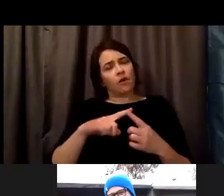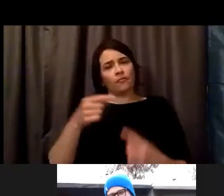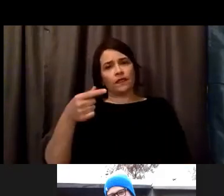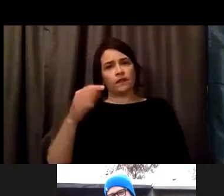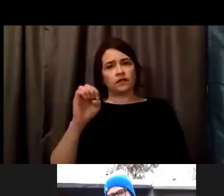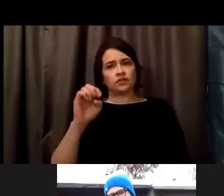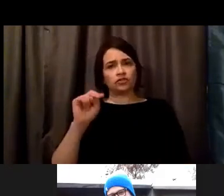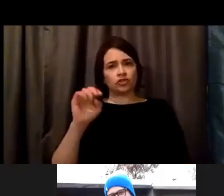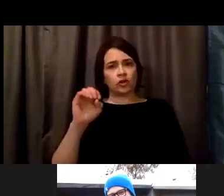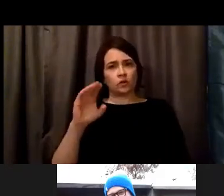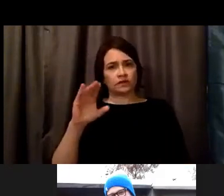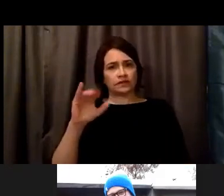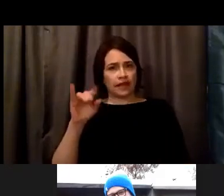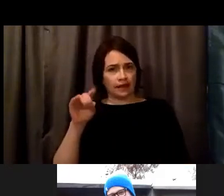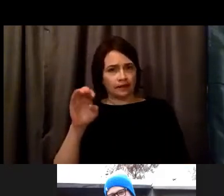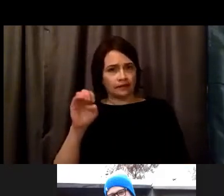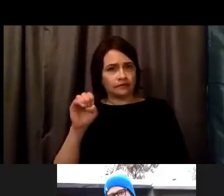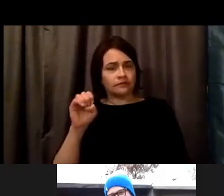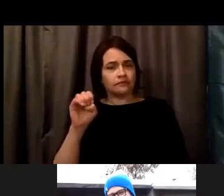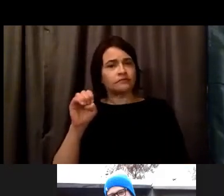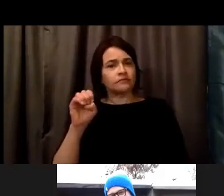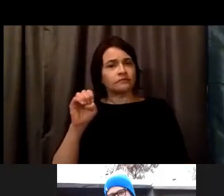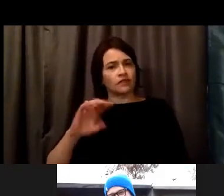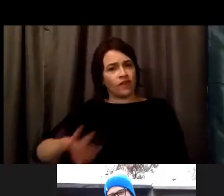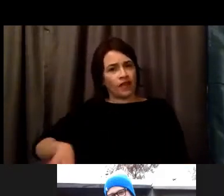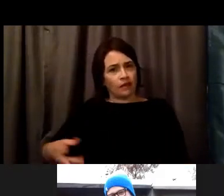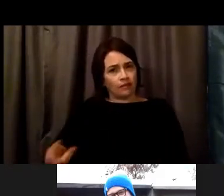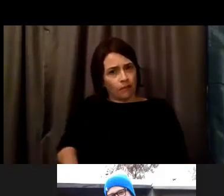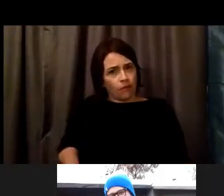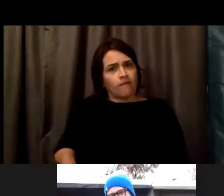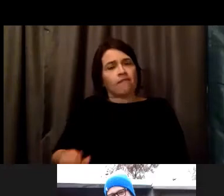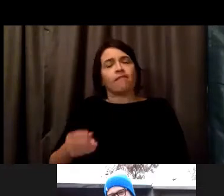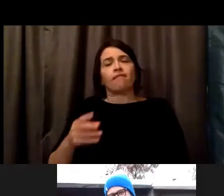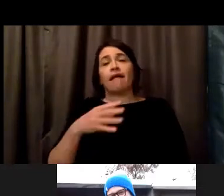but then also here in Minnesota.